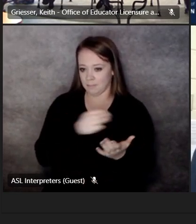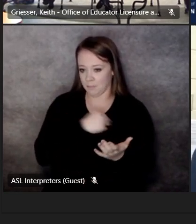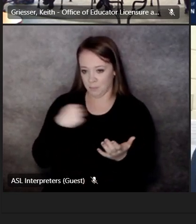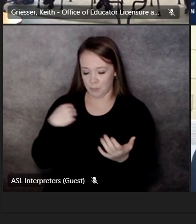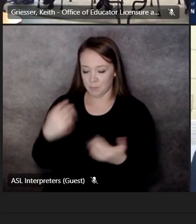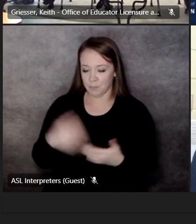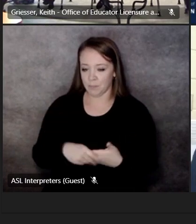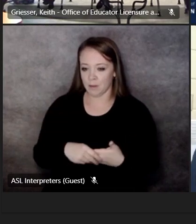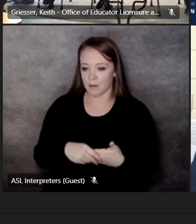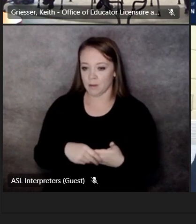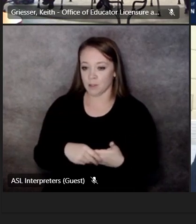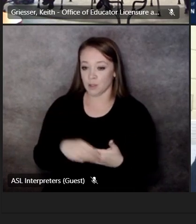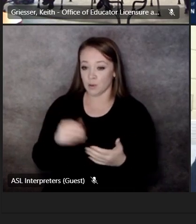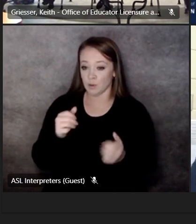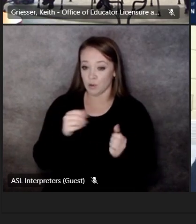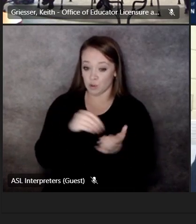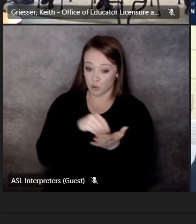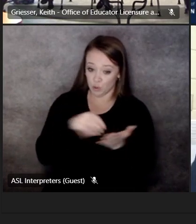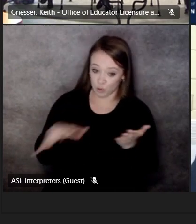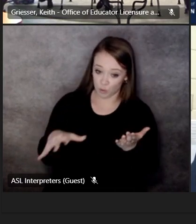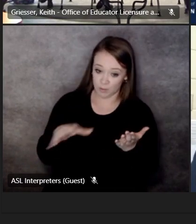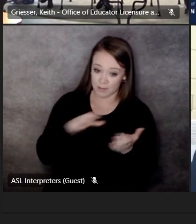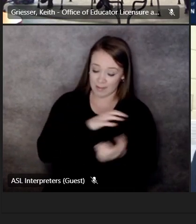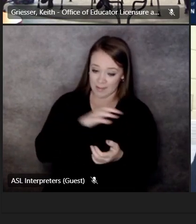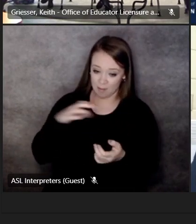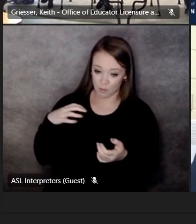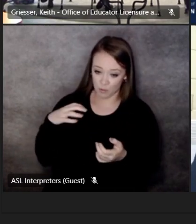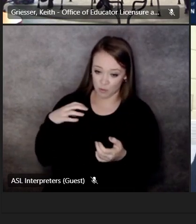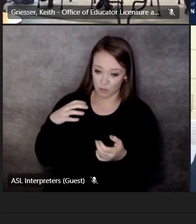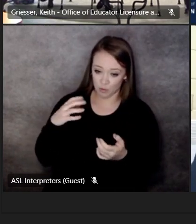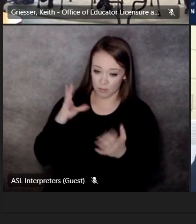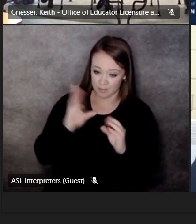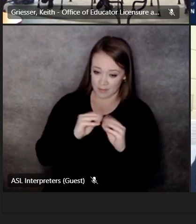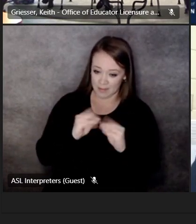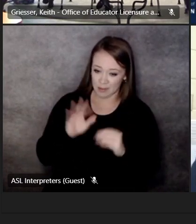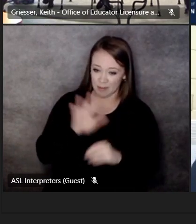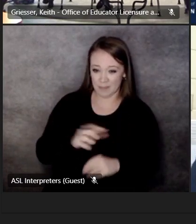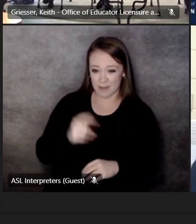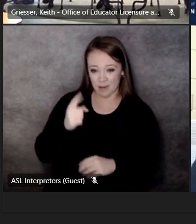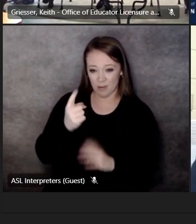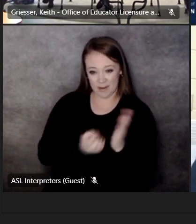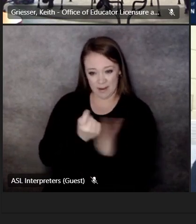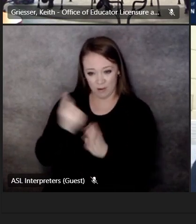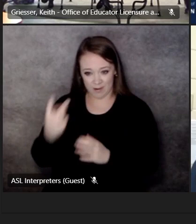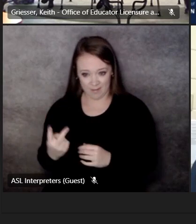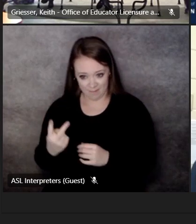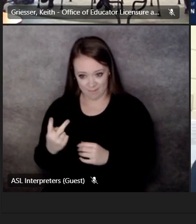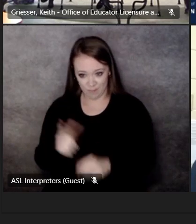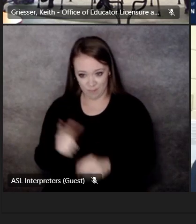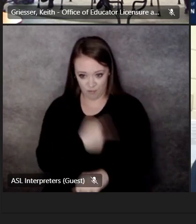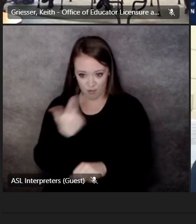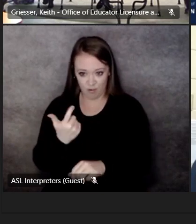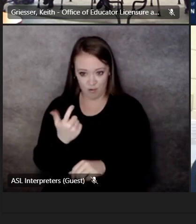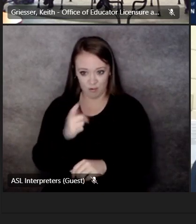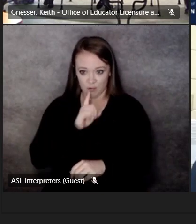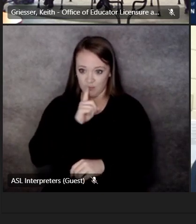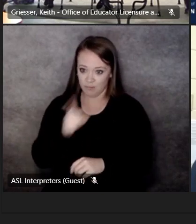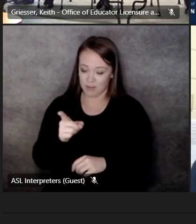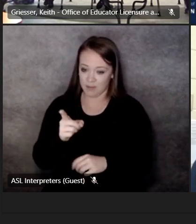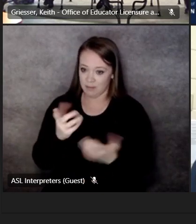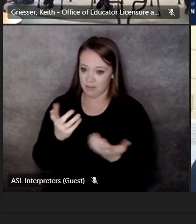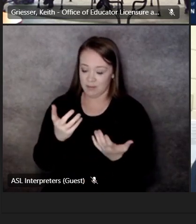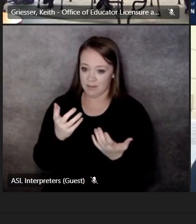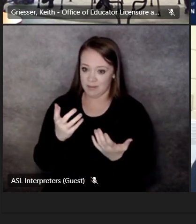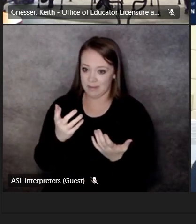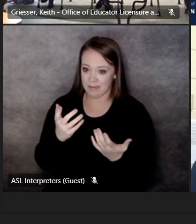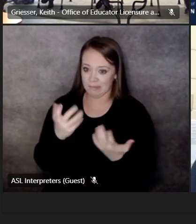Council, it was about an hour and a half long meeting. They were very invested in their top candidates and